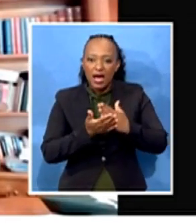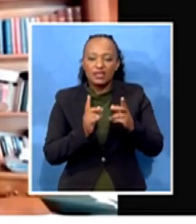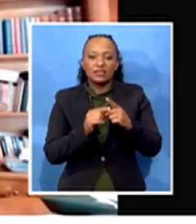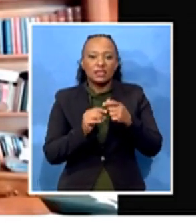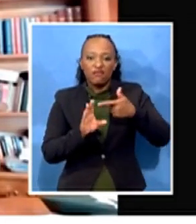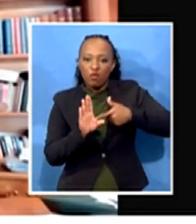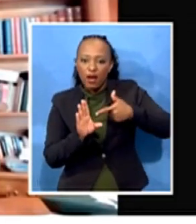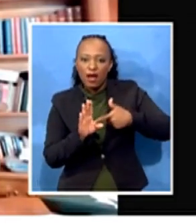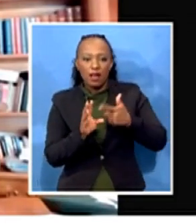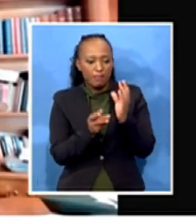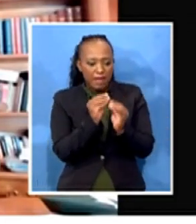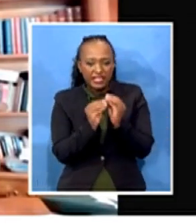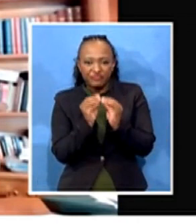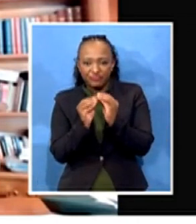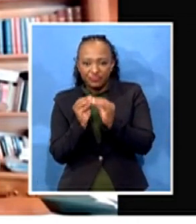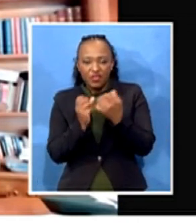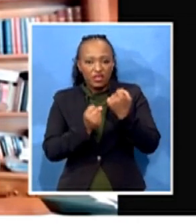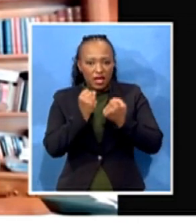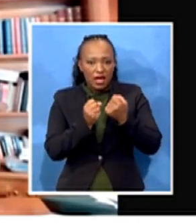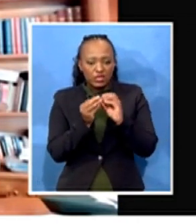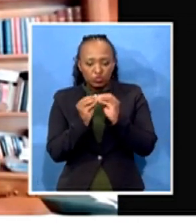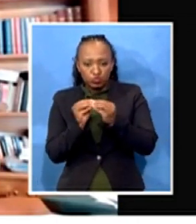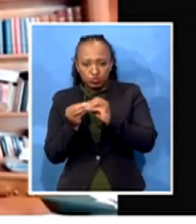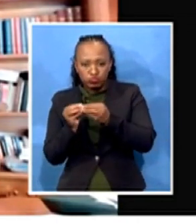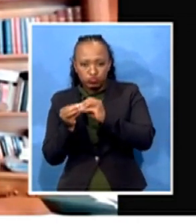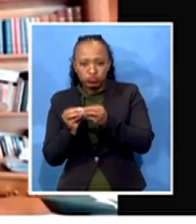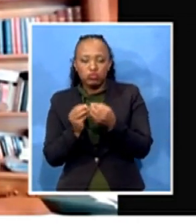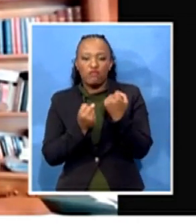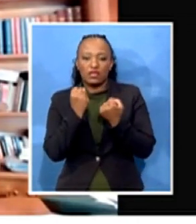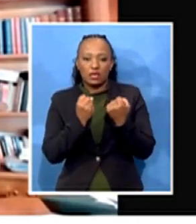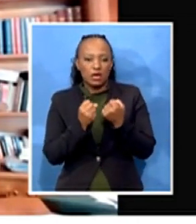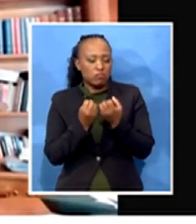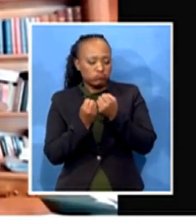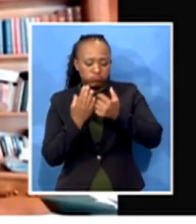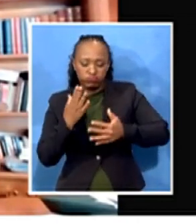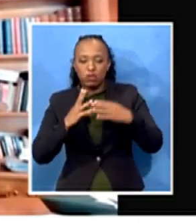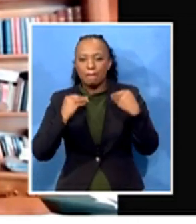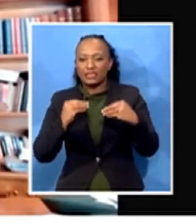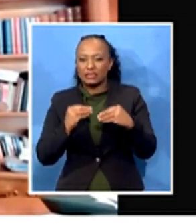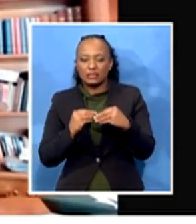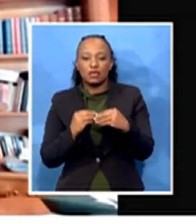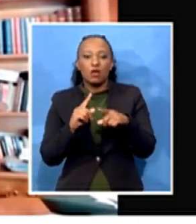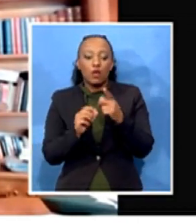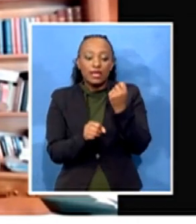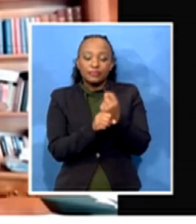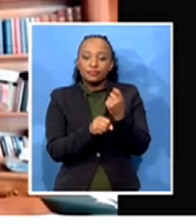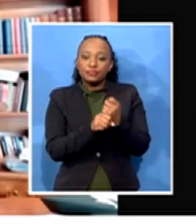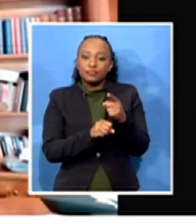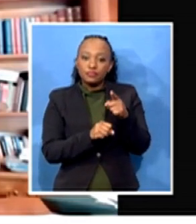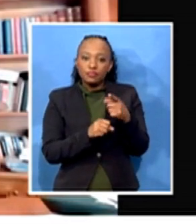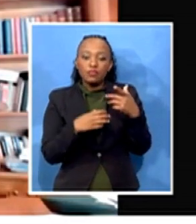repairs, you name it. Taxis have been found to cater more for individual